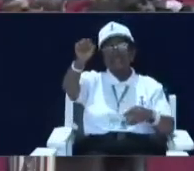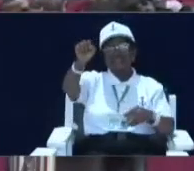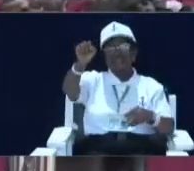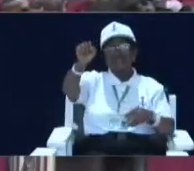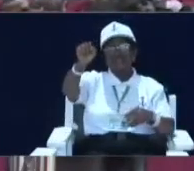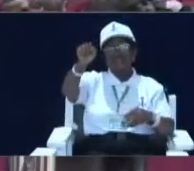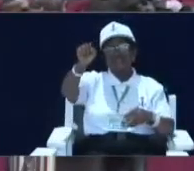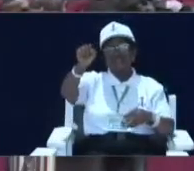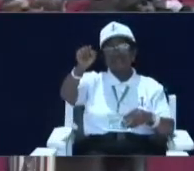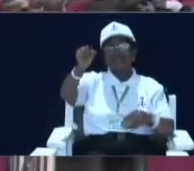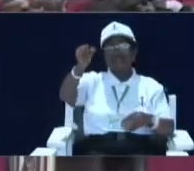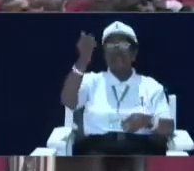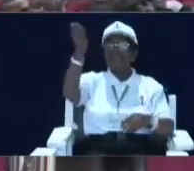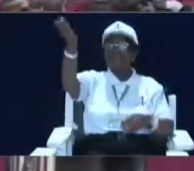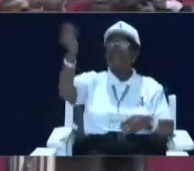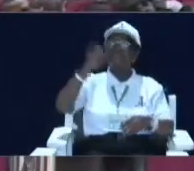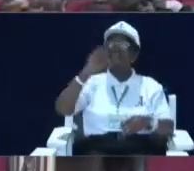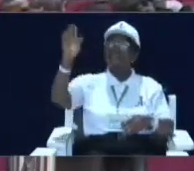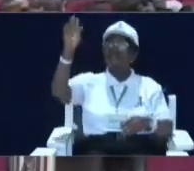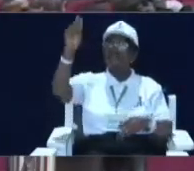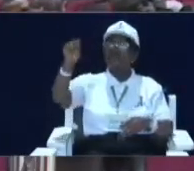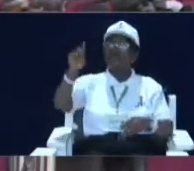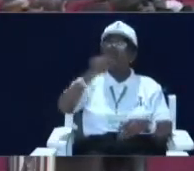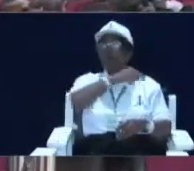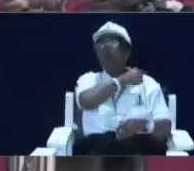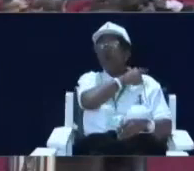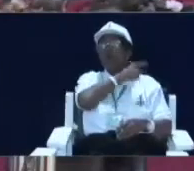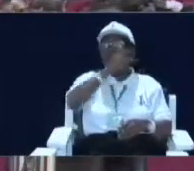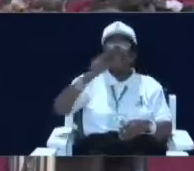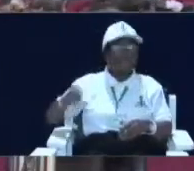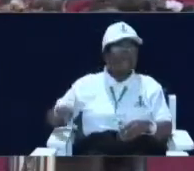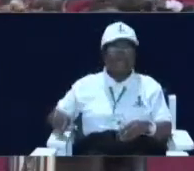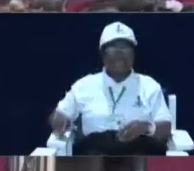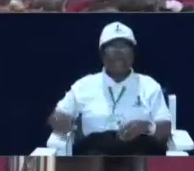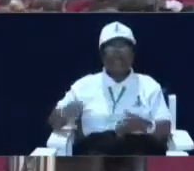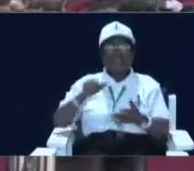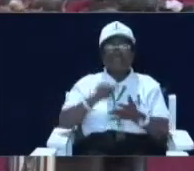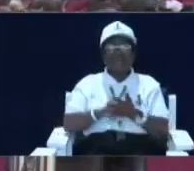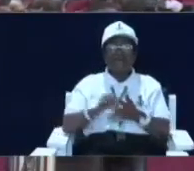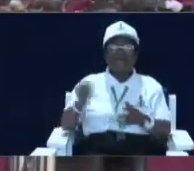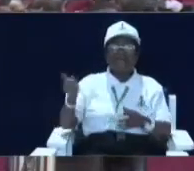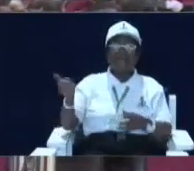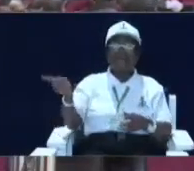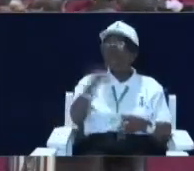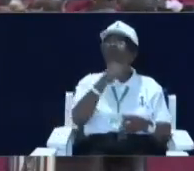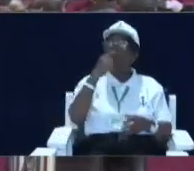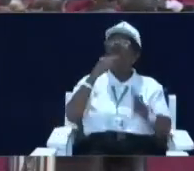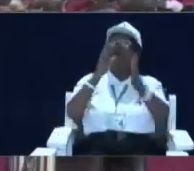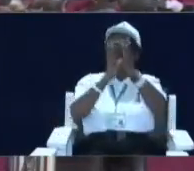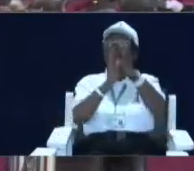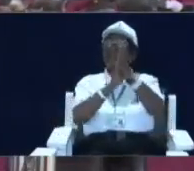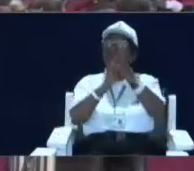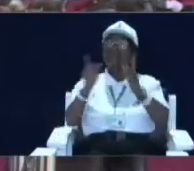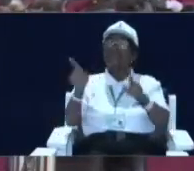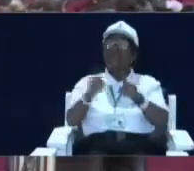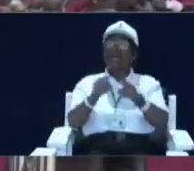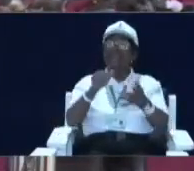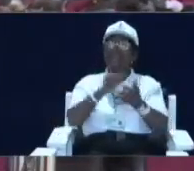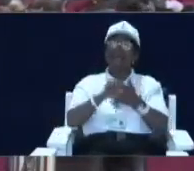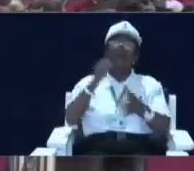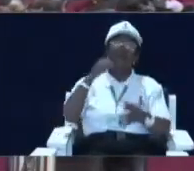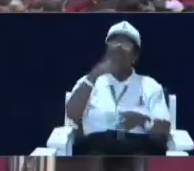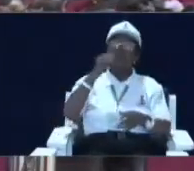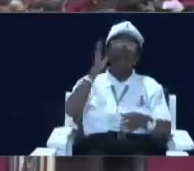There's no king that you eulogize like that who will not stand up on